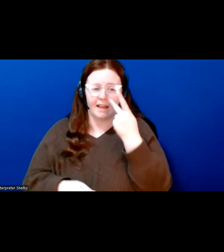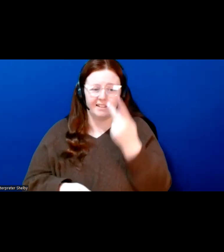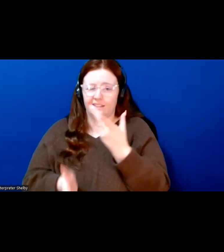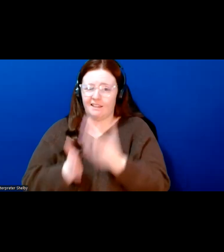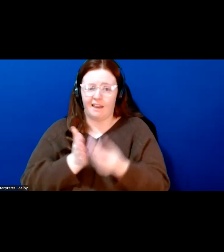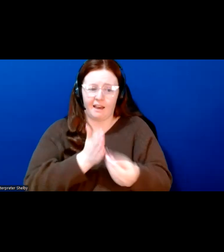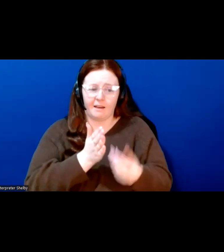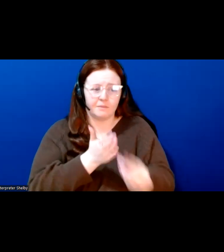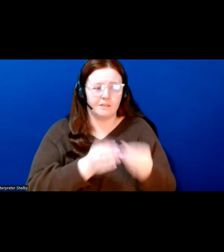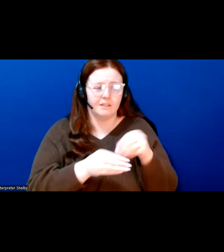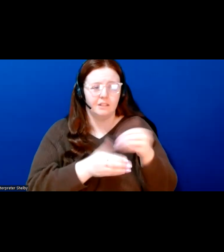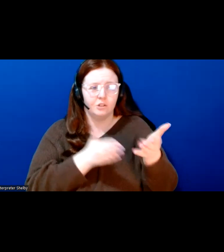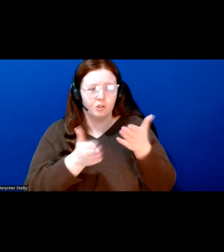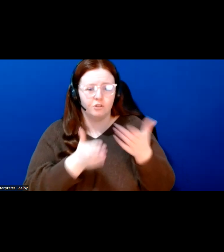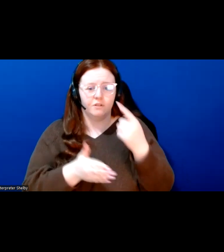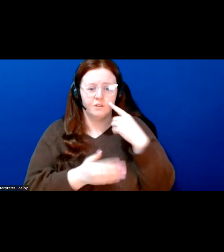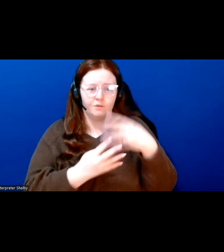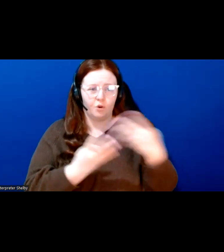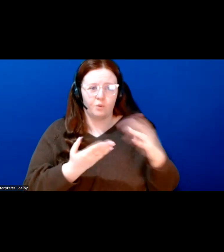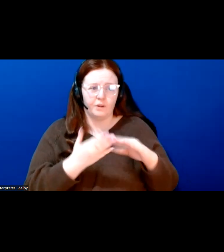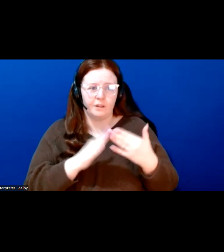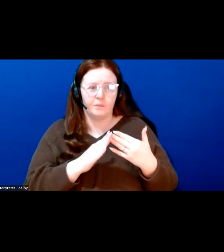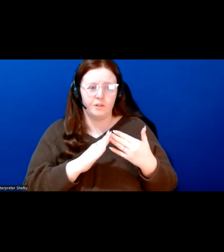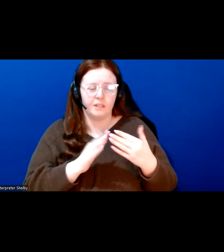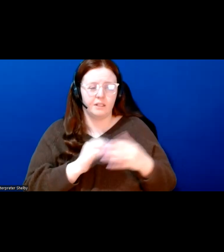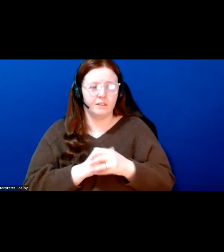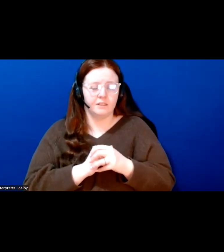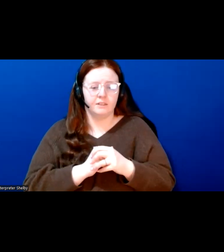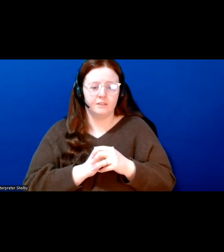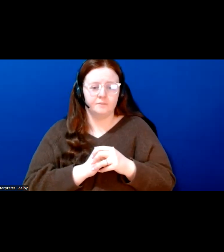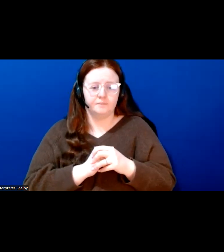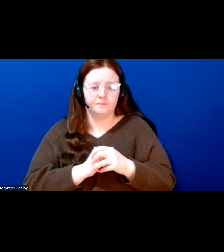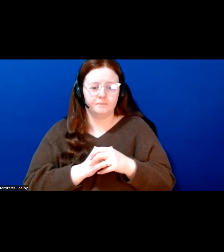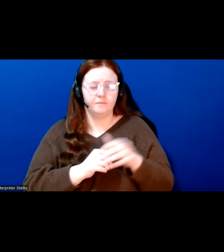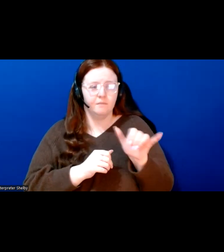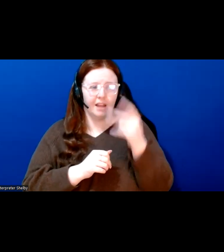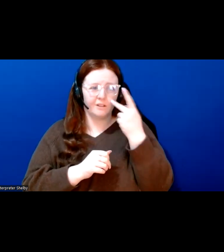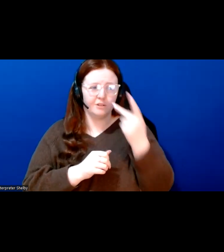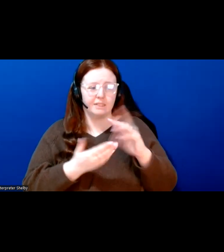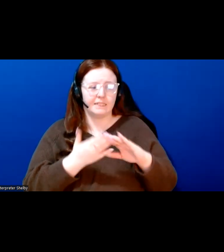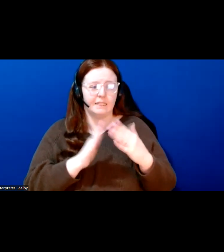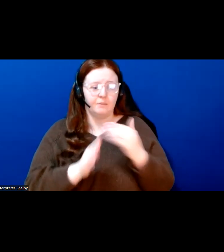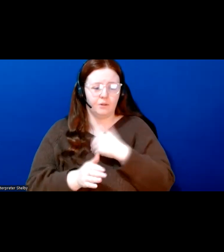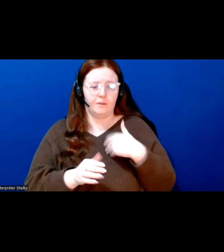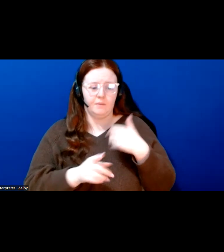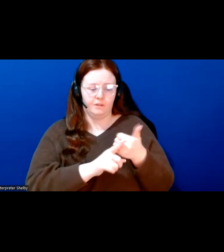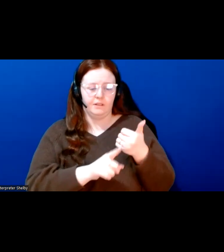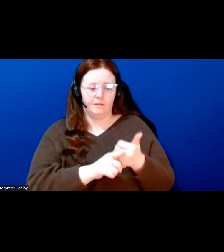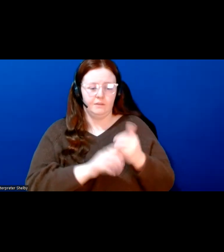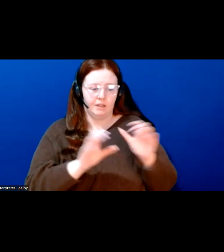in services for the 2S LGBTQI+ community of Newfoundland and Labrador. And I also see community members who are doing a lot of community